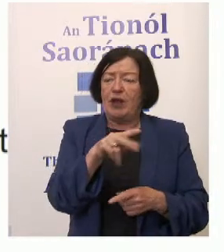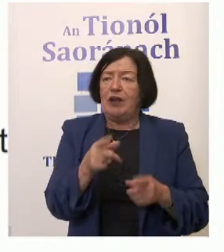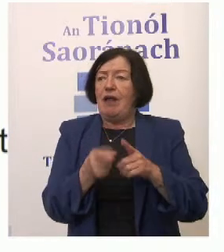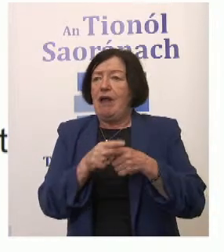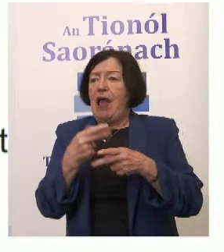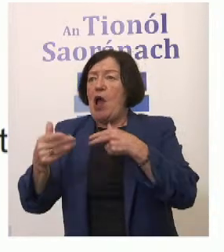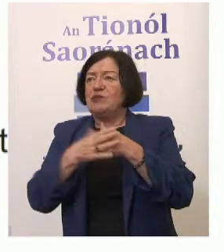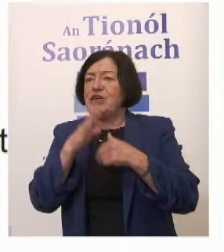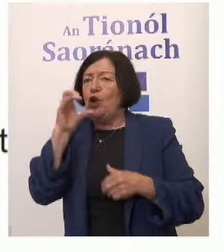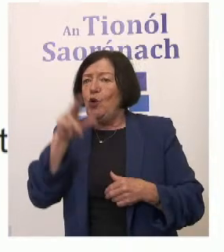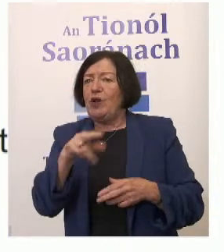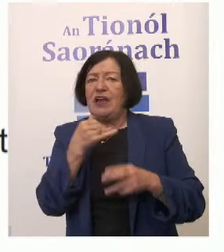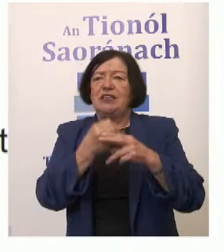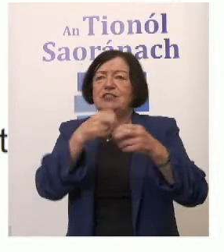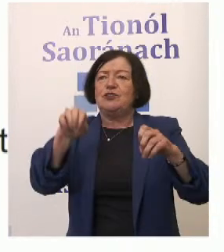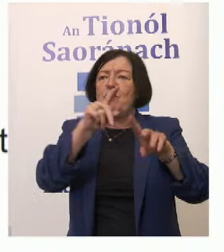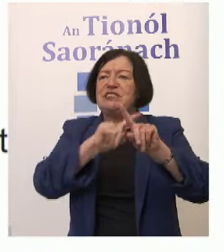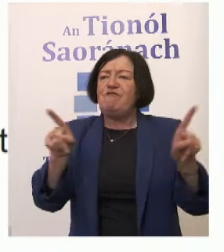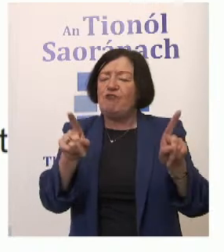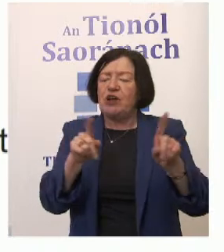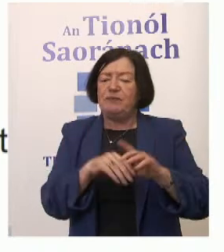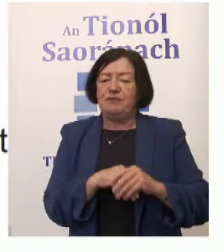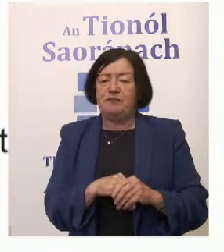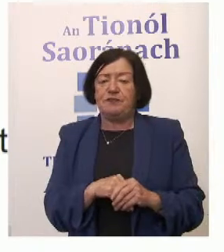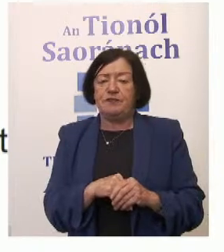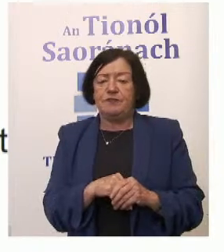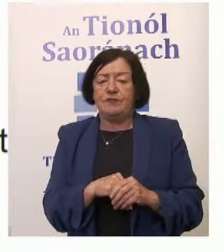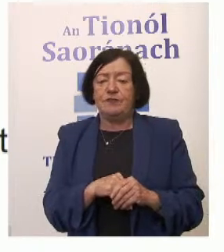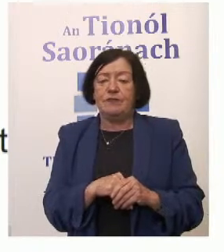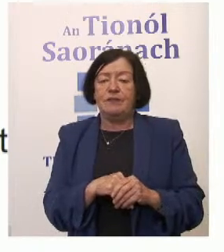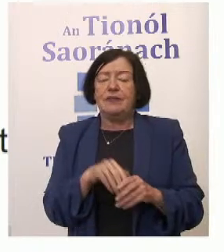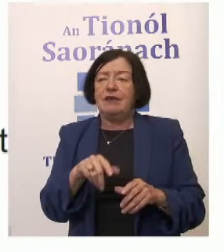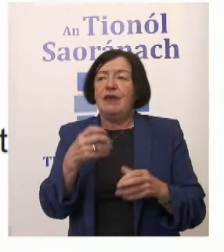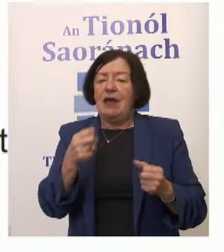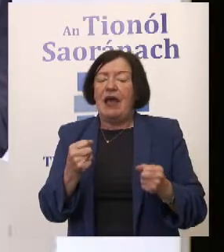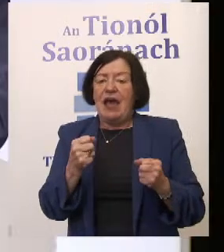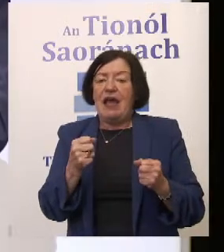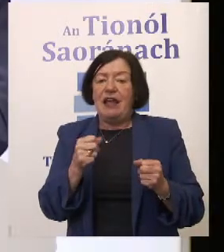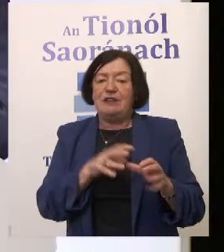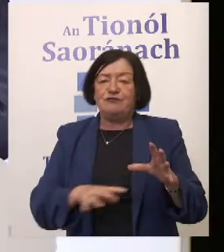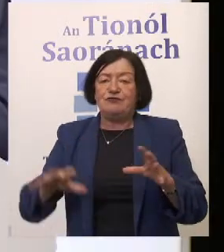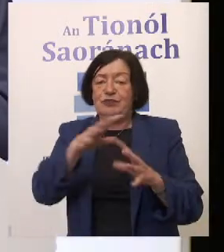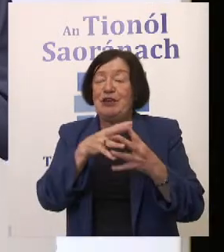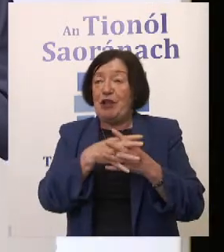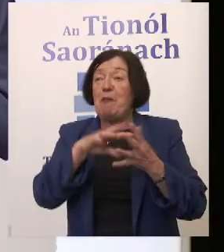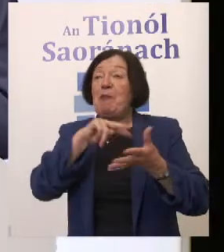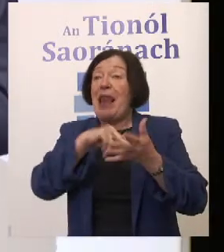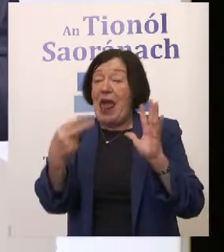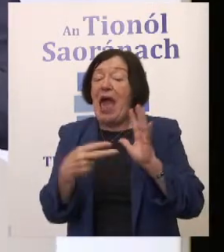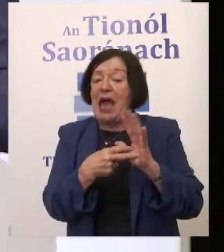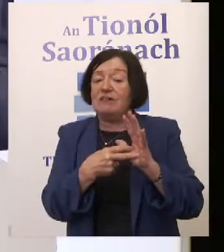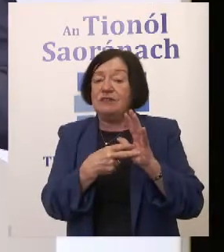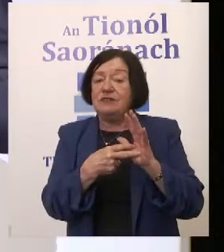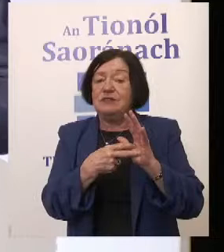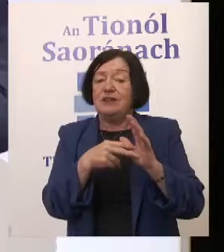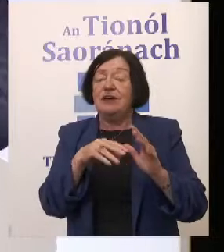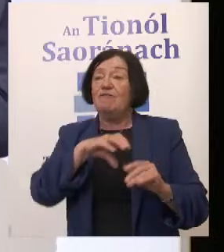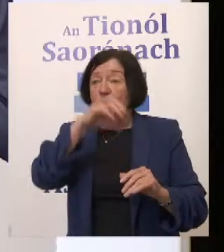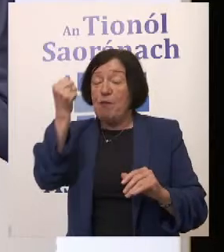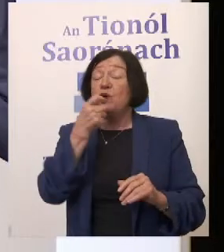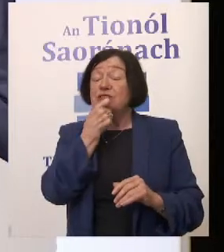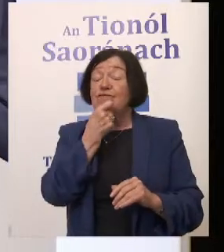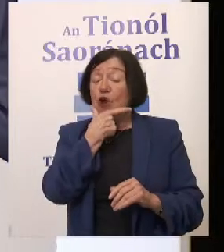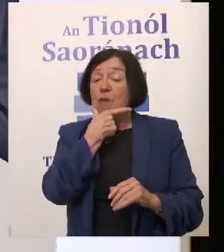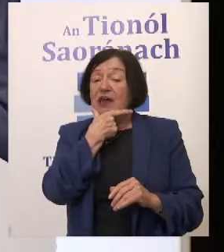know, outside of Lucan into somewhere else? There is a metropolitan area strategic plan for most of